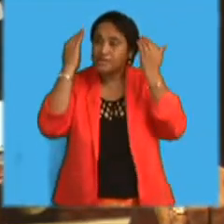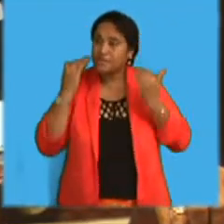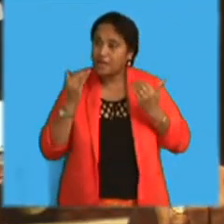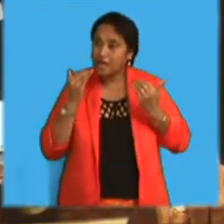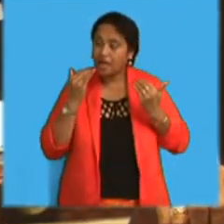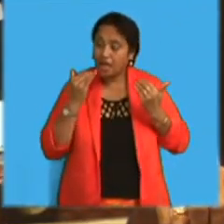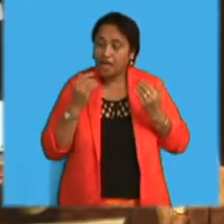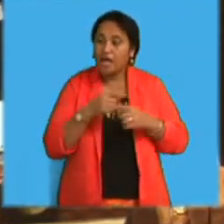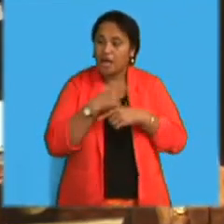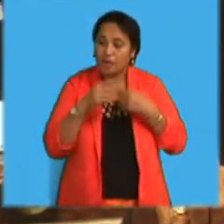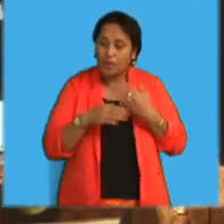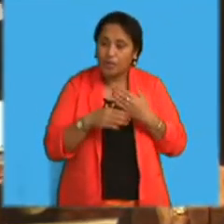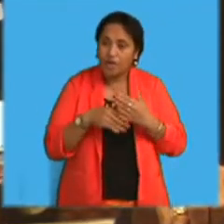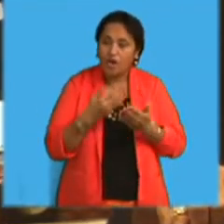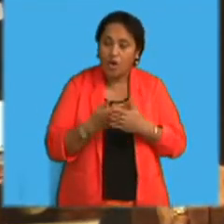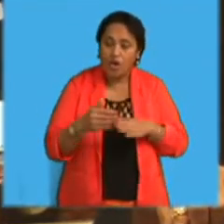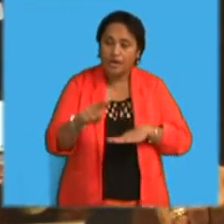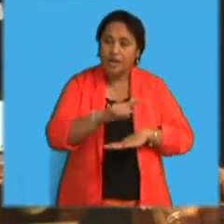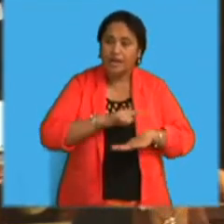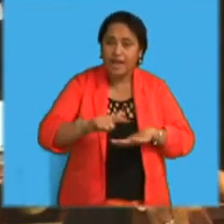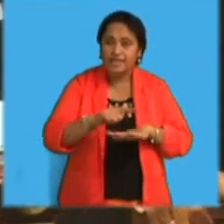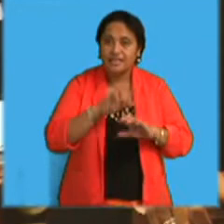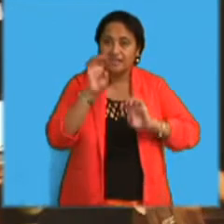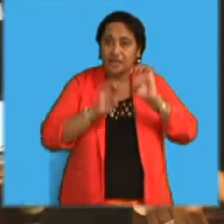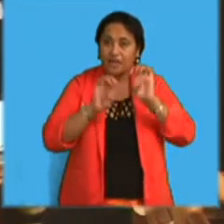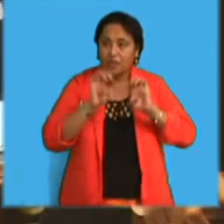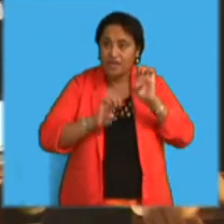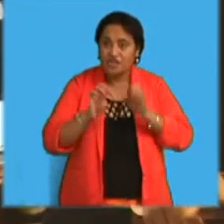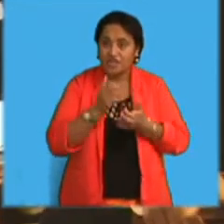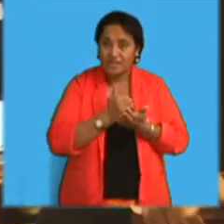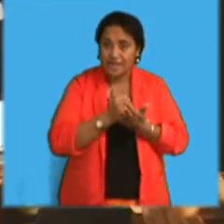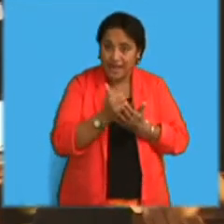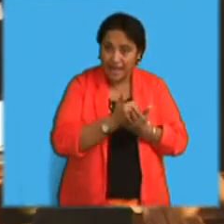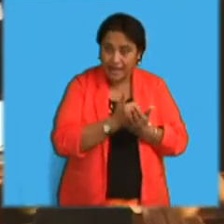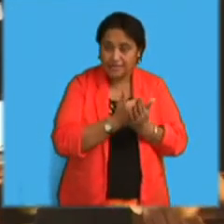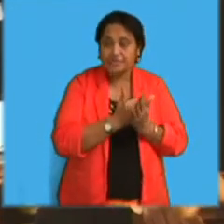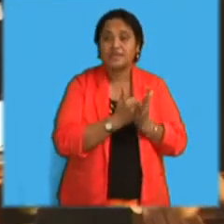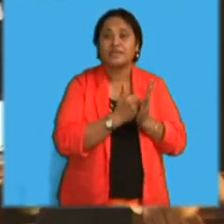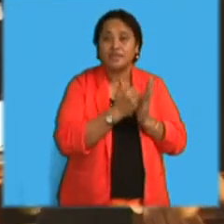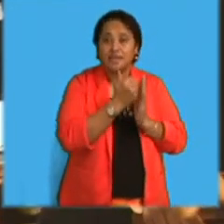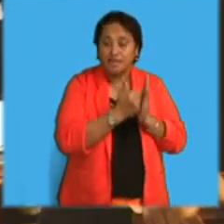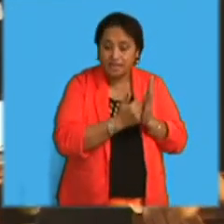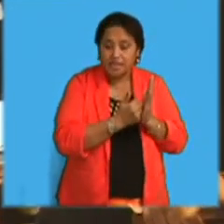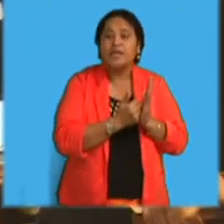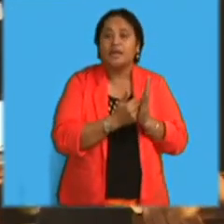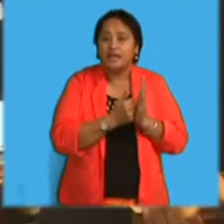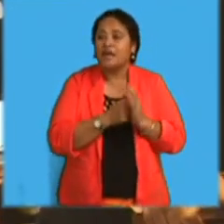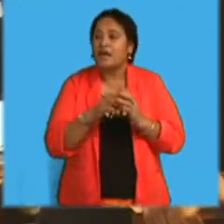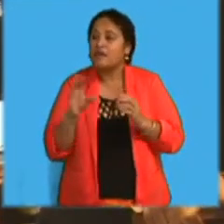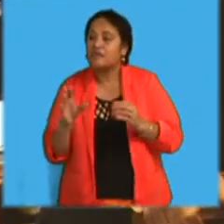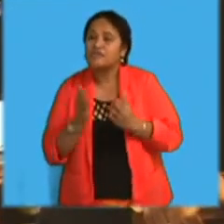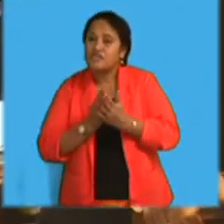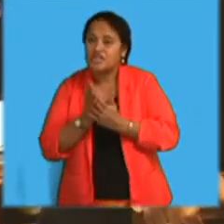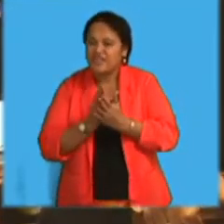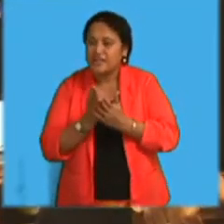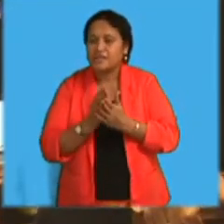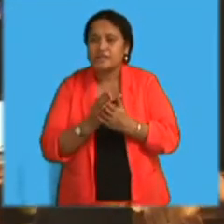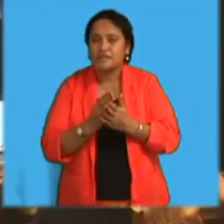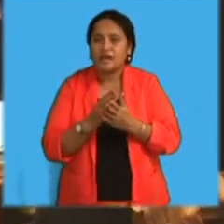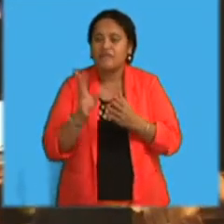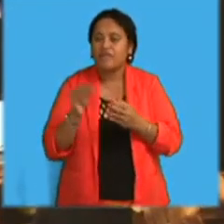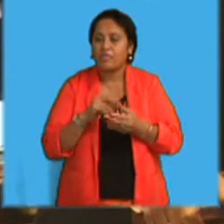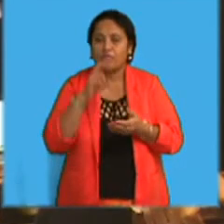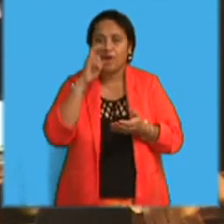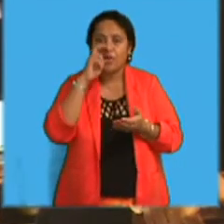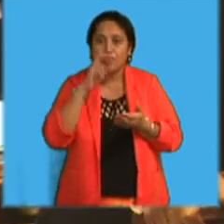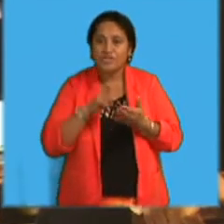Valuation Act which will consolidate all provisions relating to land valuation, such as services provided by registered valuers in terms of registration, code of conduct